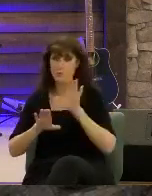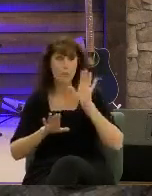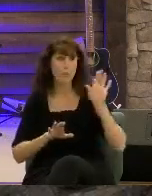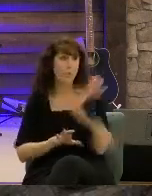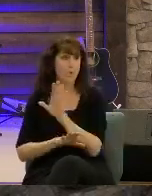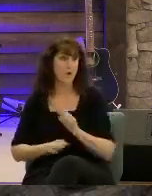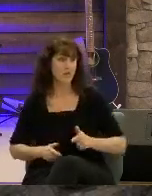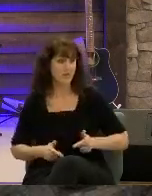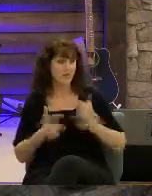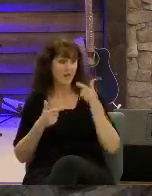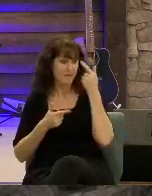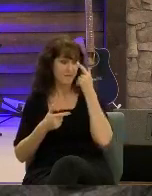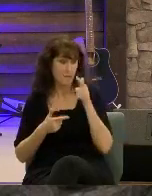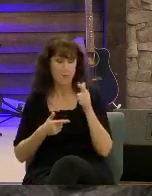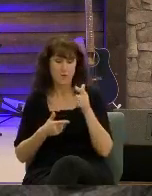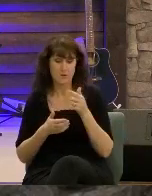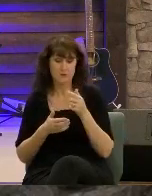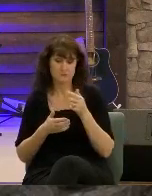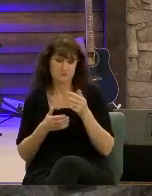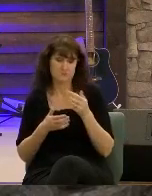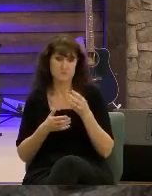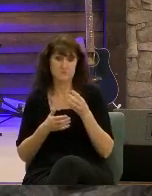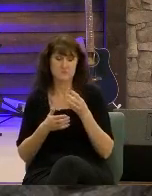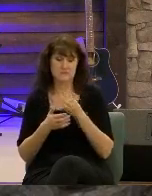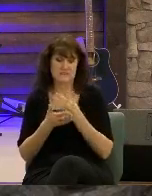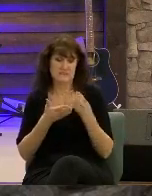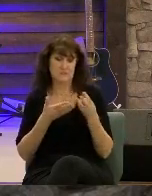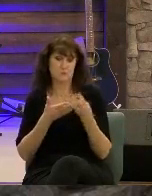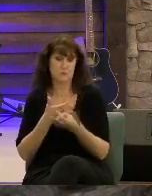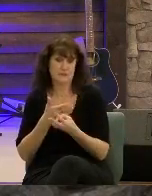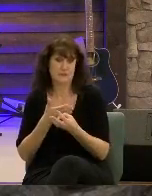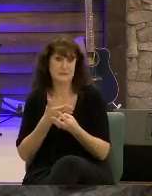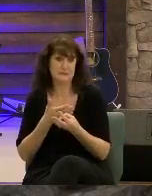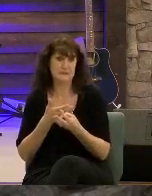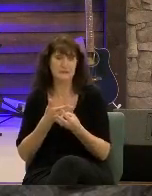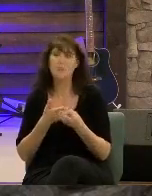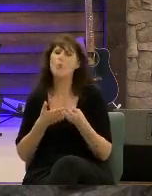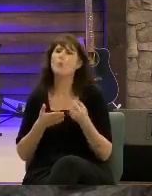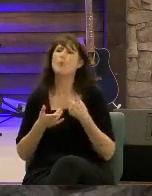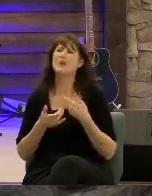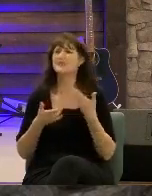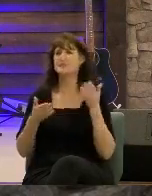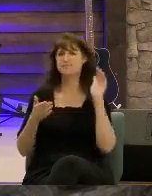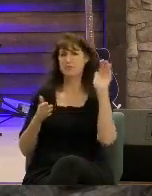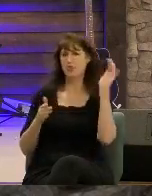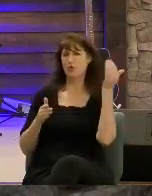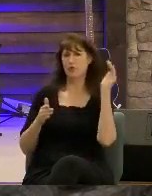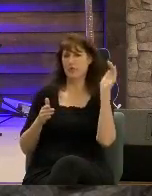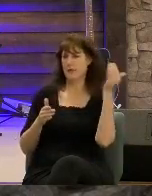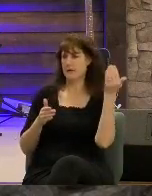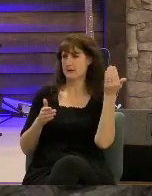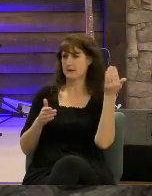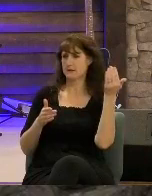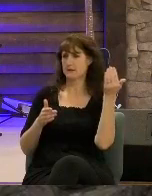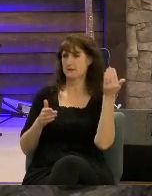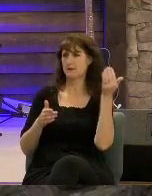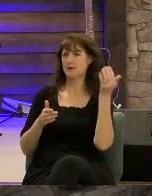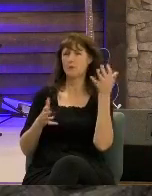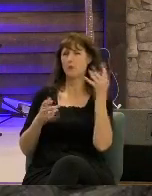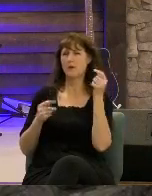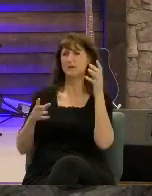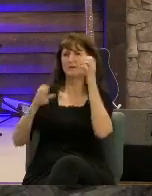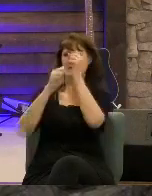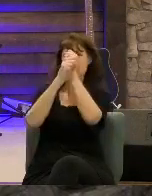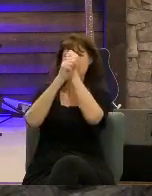next 6 weeks. Yes. Okay? What does it look like on the other side? What is the vision, right?